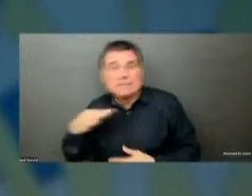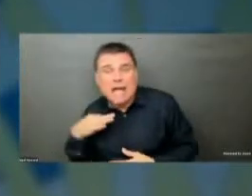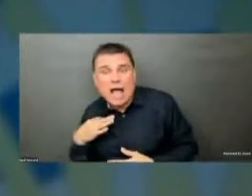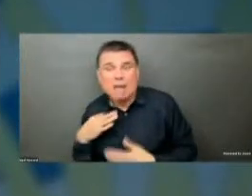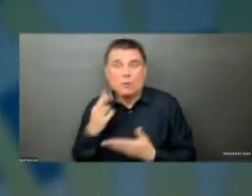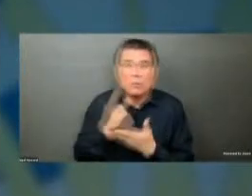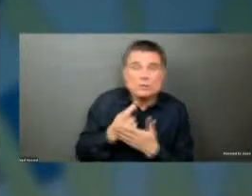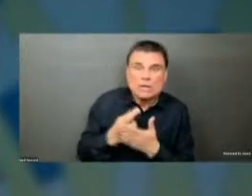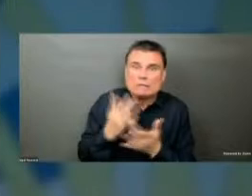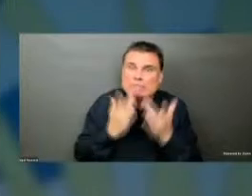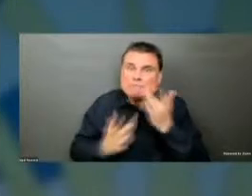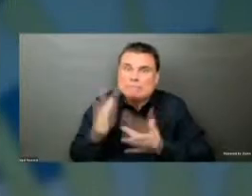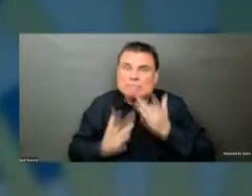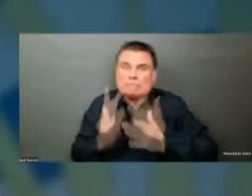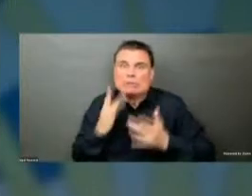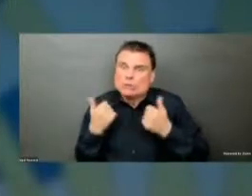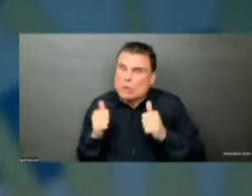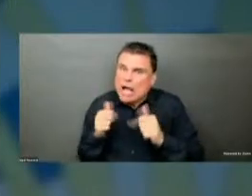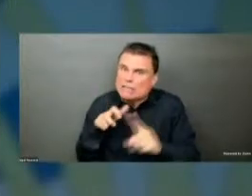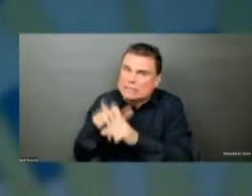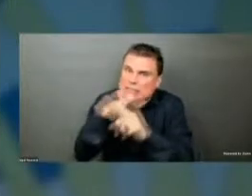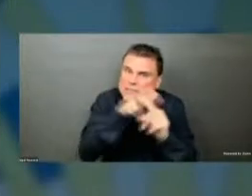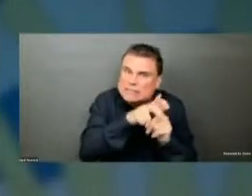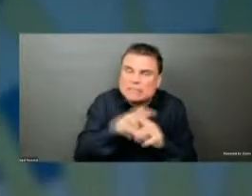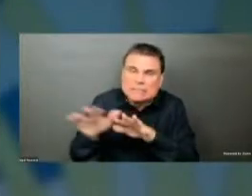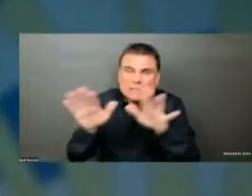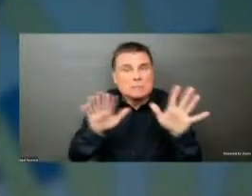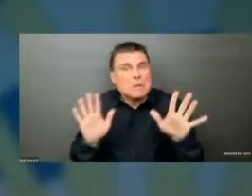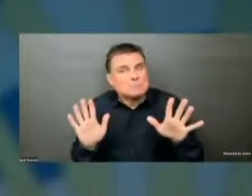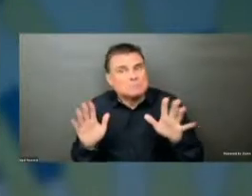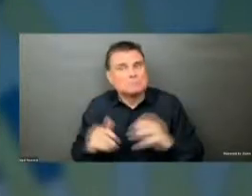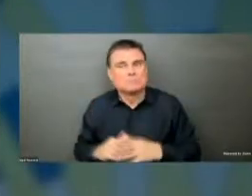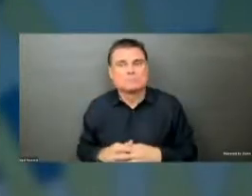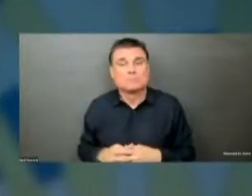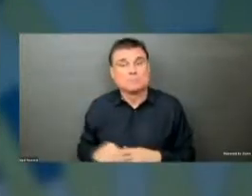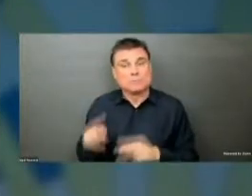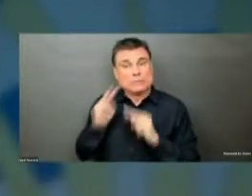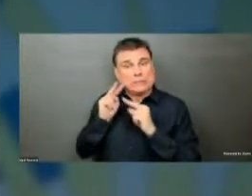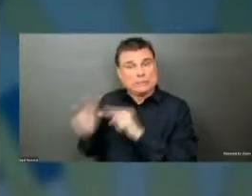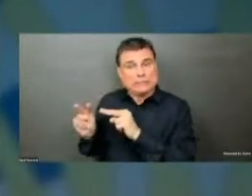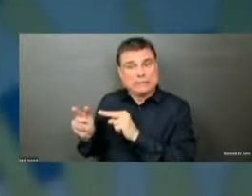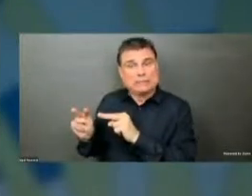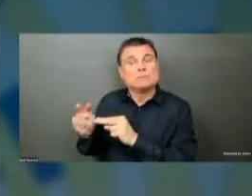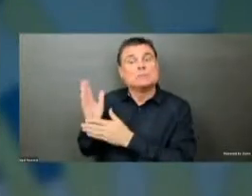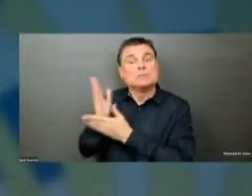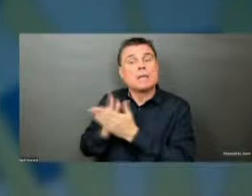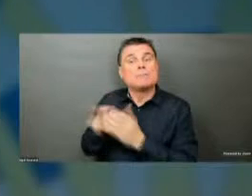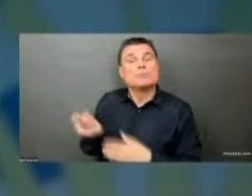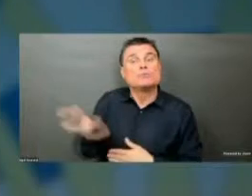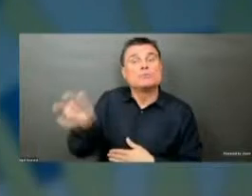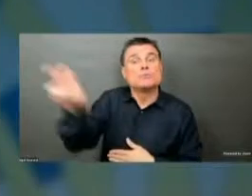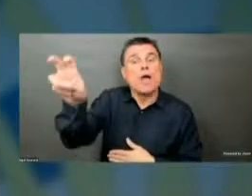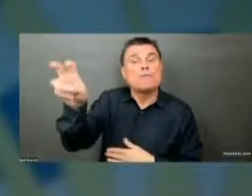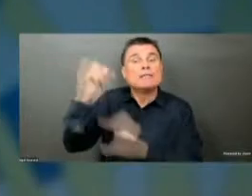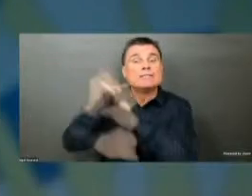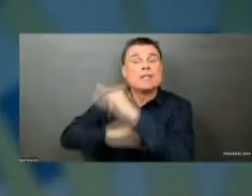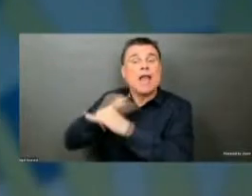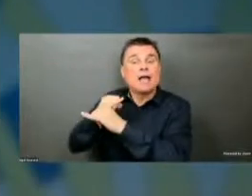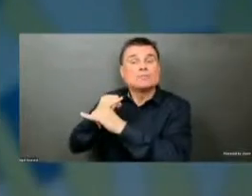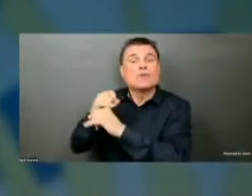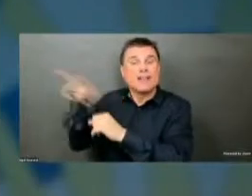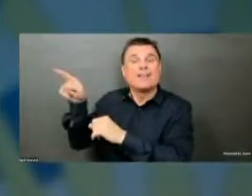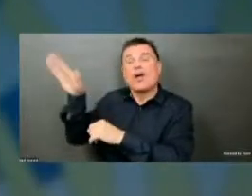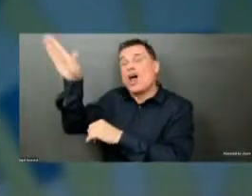related to international travel, and that, of course, is most concerning in these past few months as we've identified variants